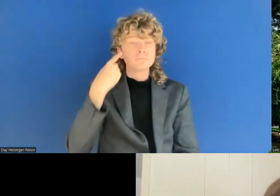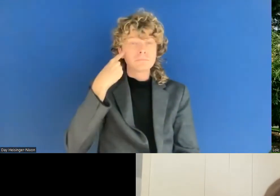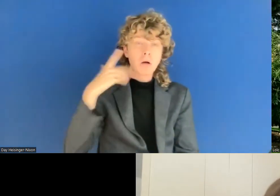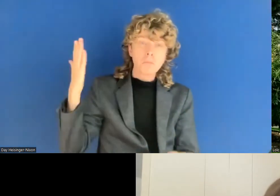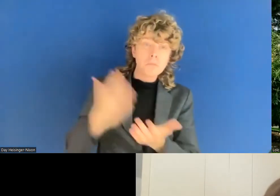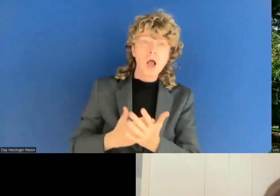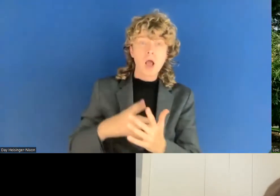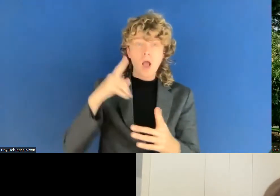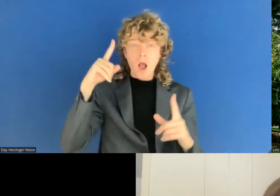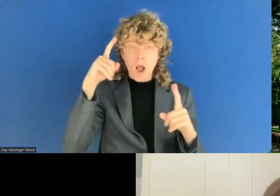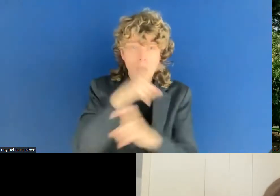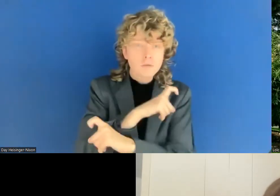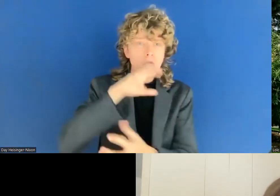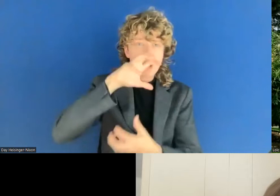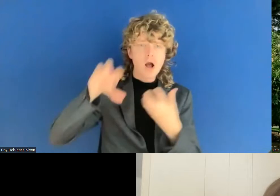they involve